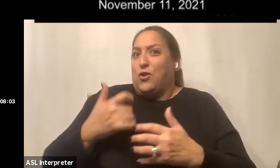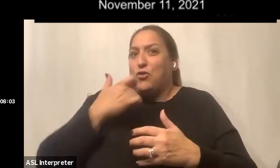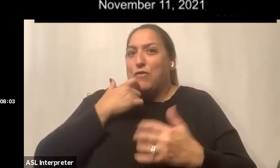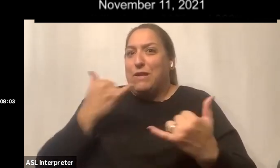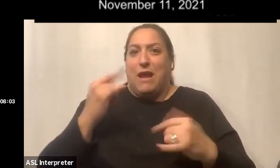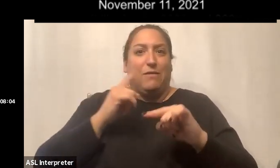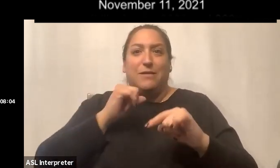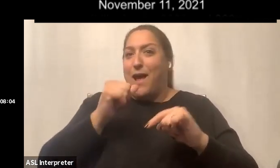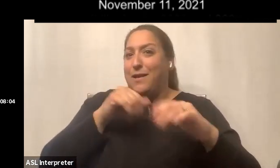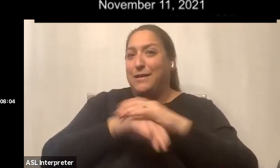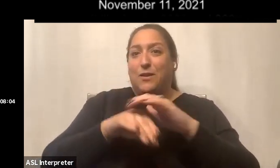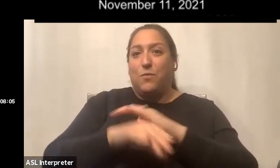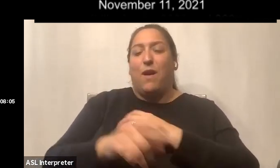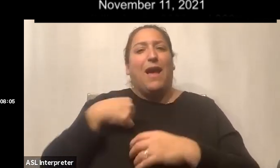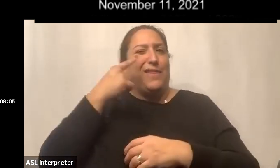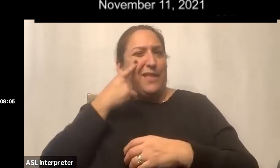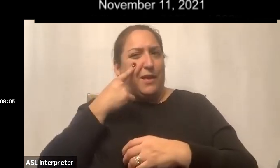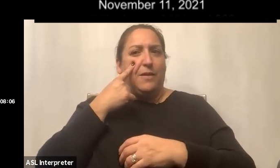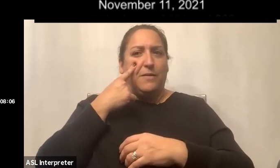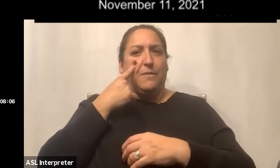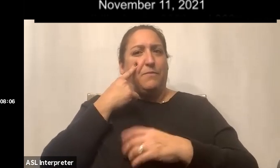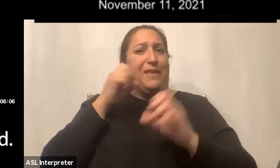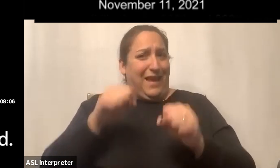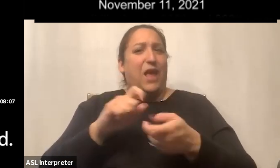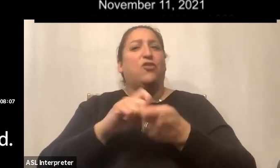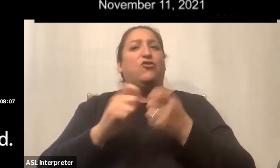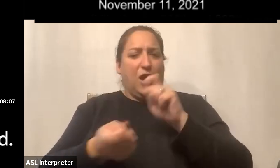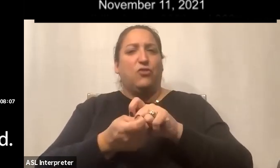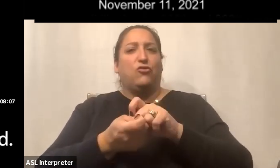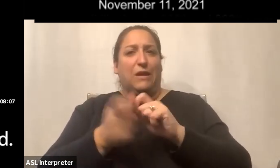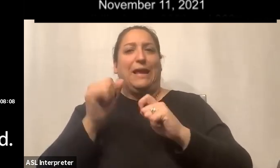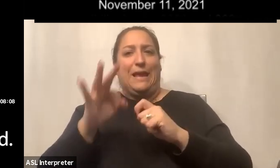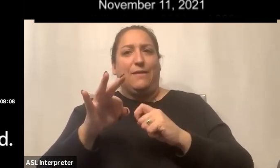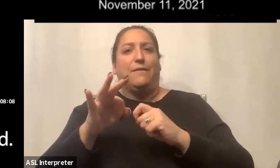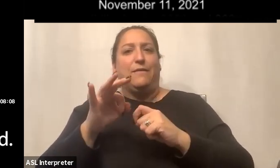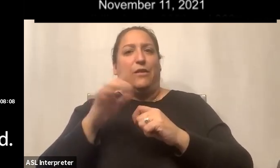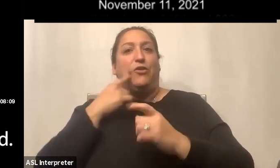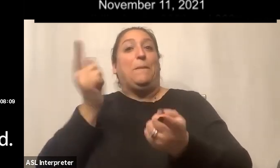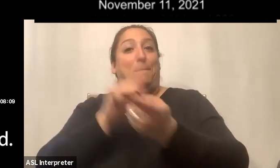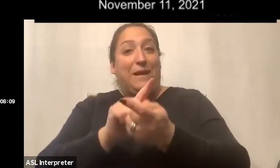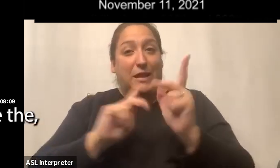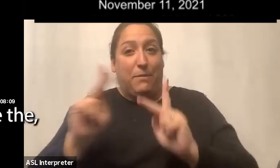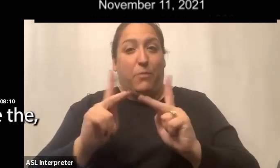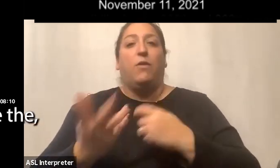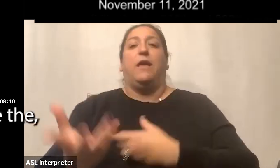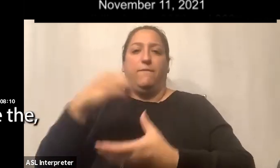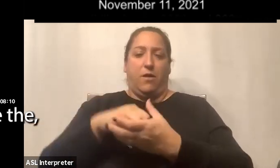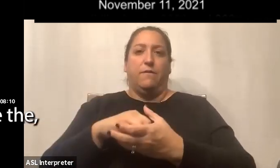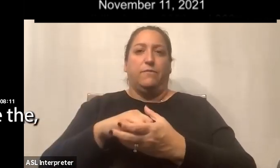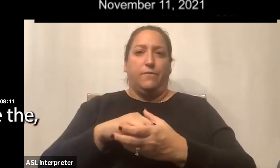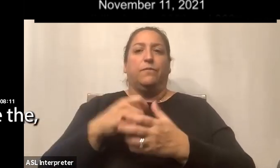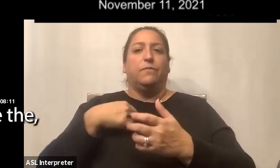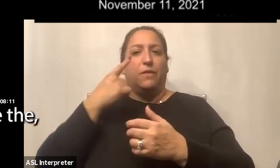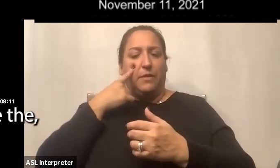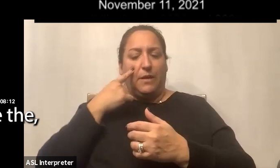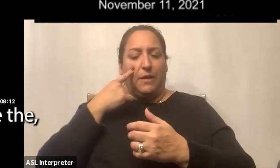inaccessible, I think they can change if they just meet the people and get involved. And I think, as I